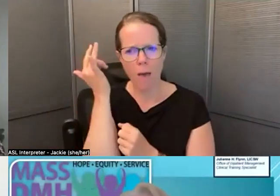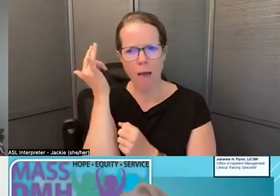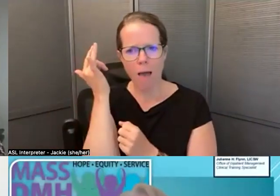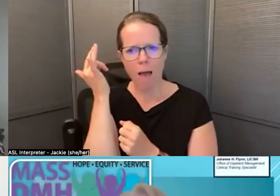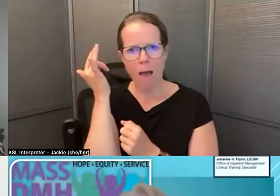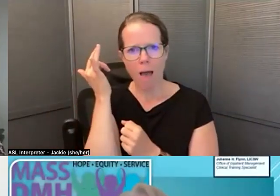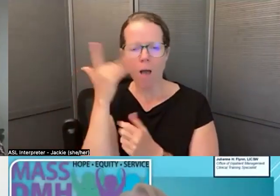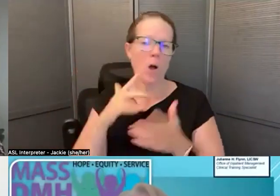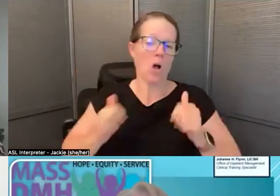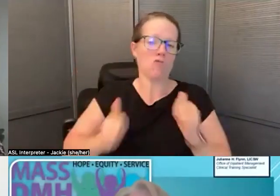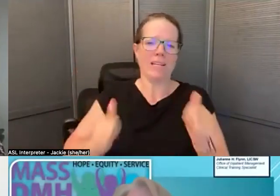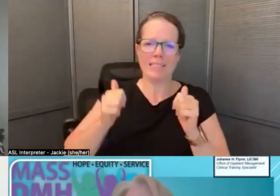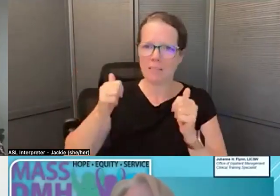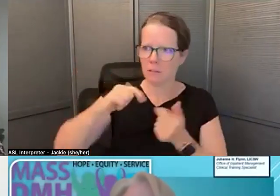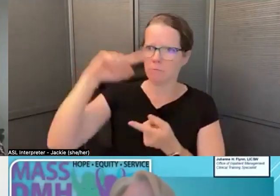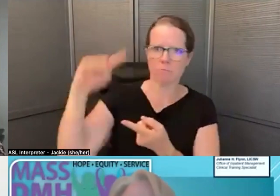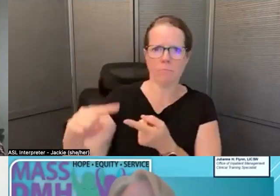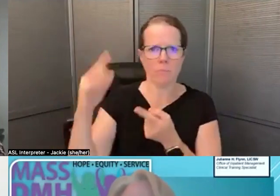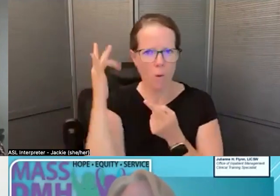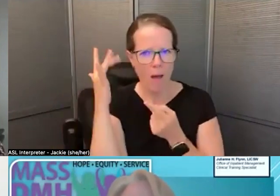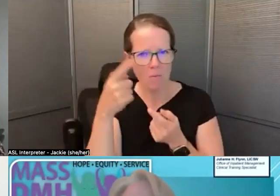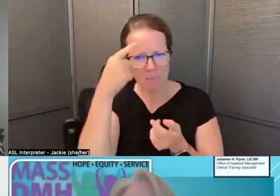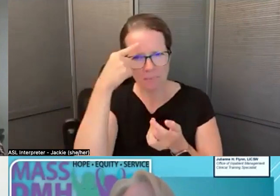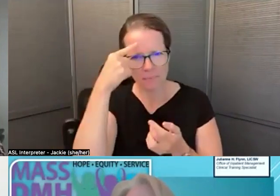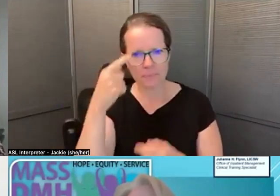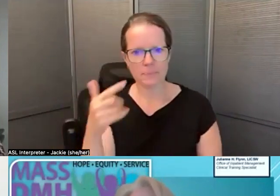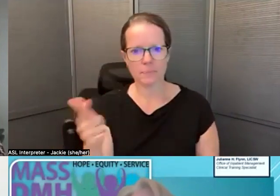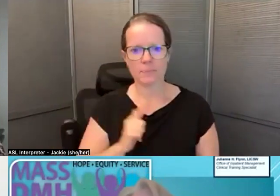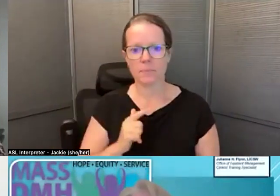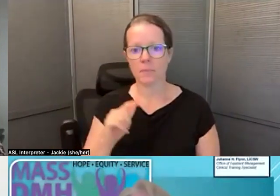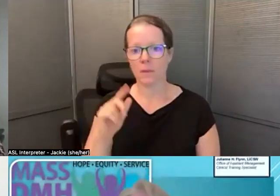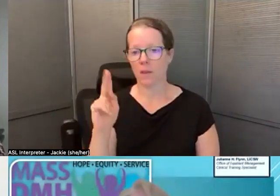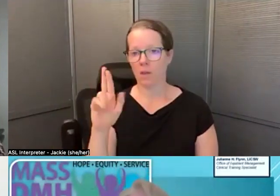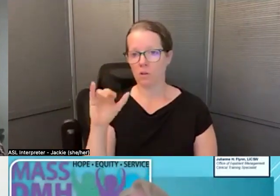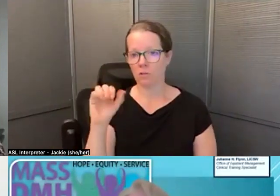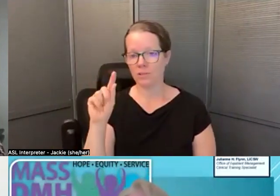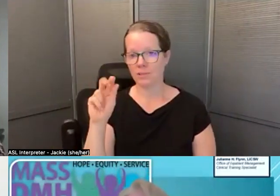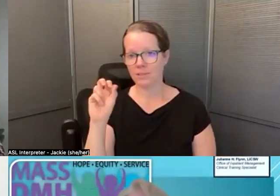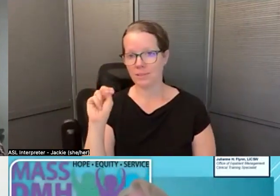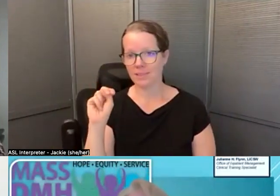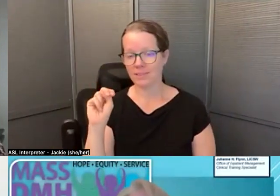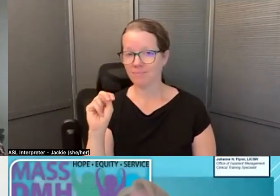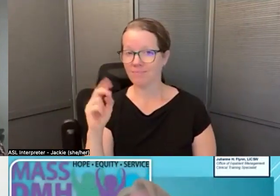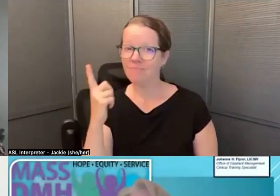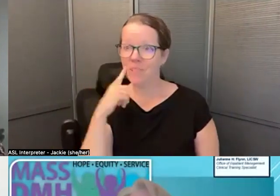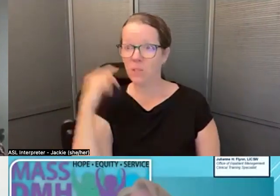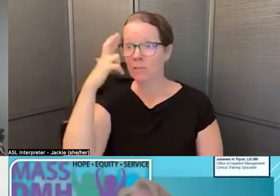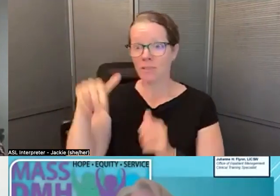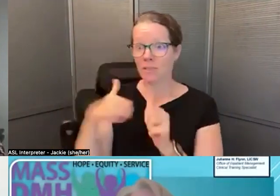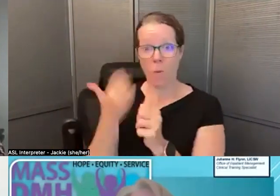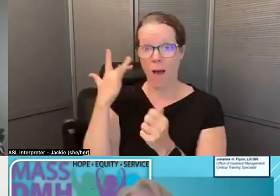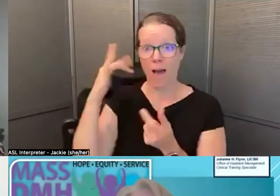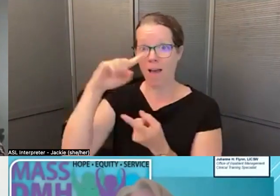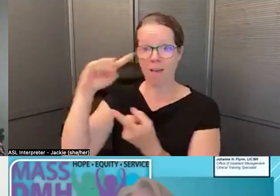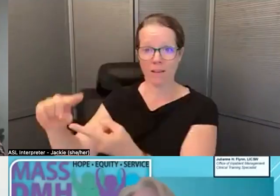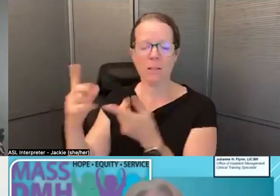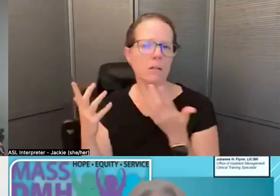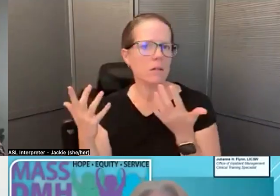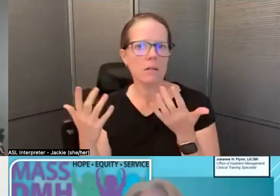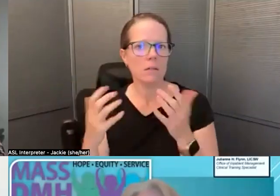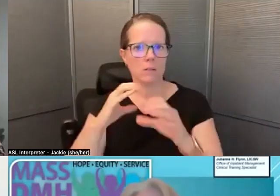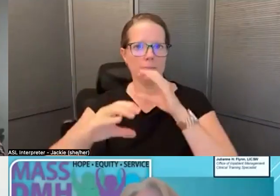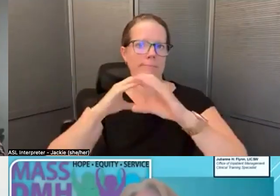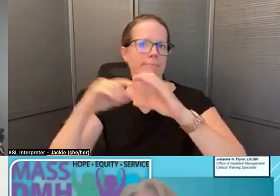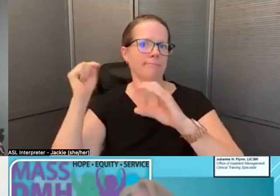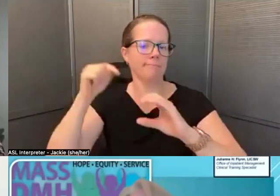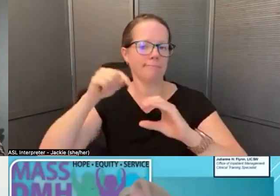I think from our end, it was communication. I think that really people kind of had it on their radar.